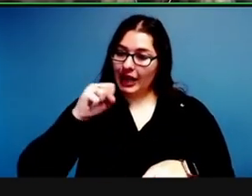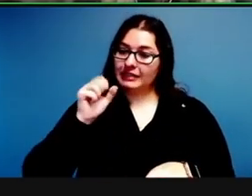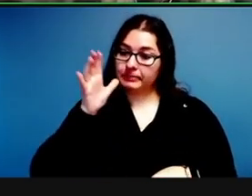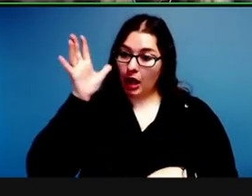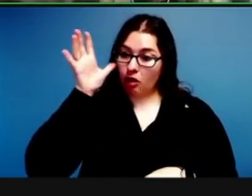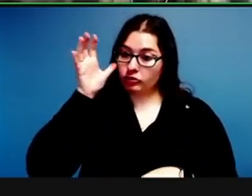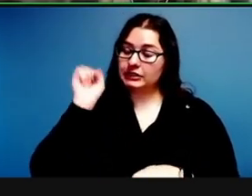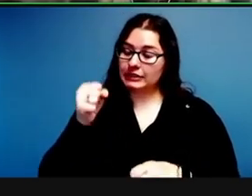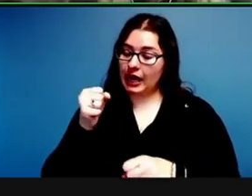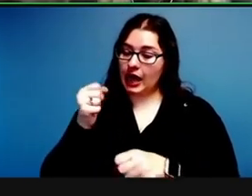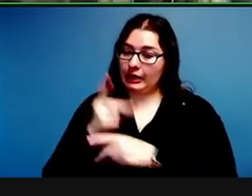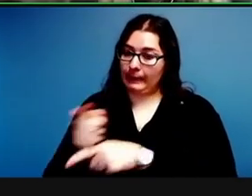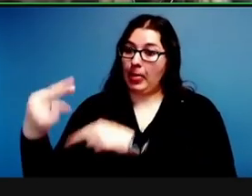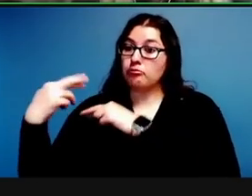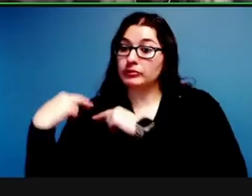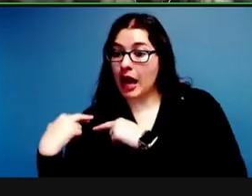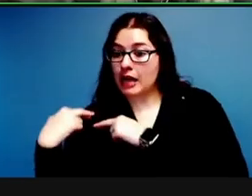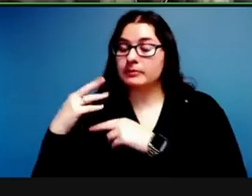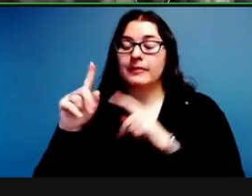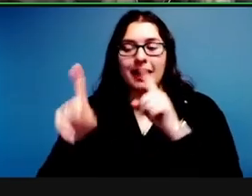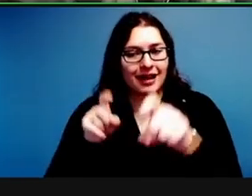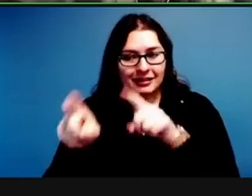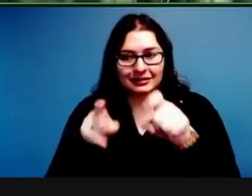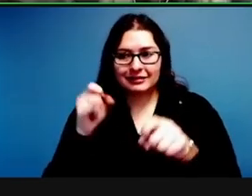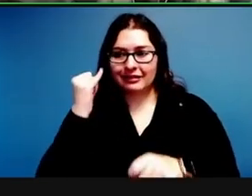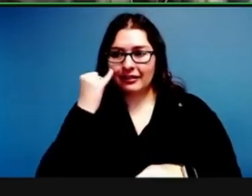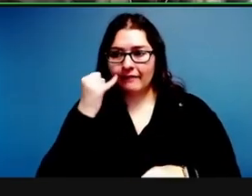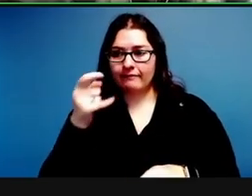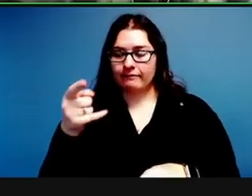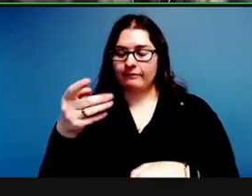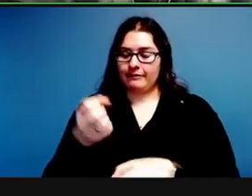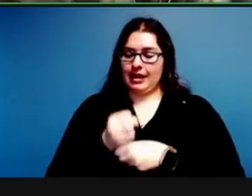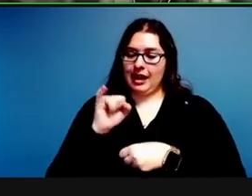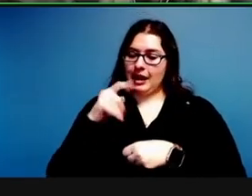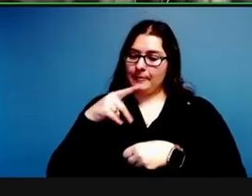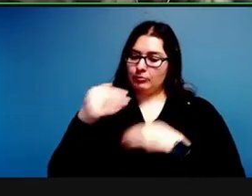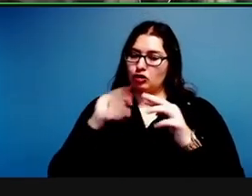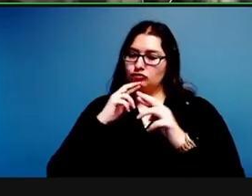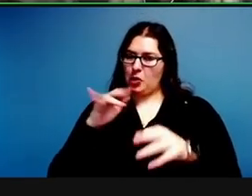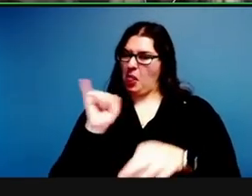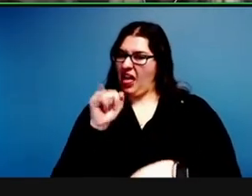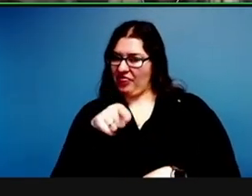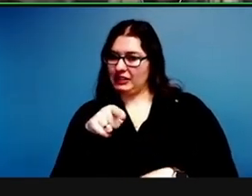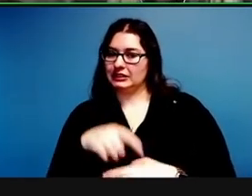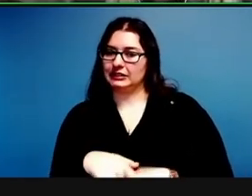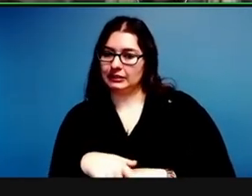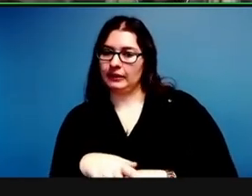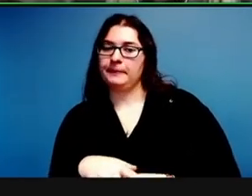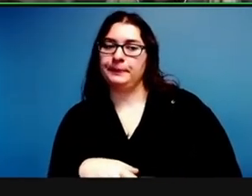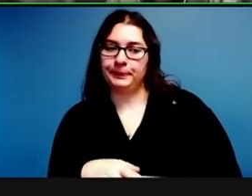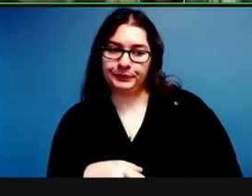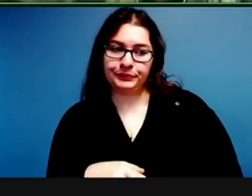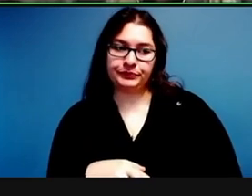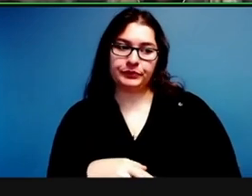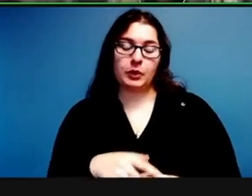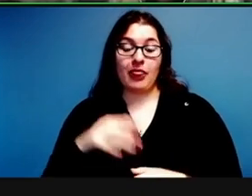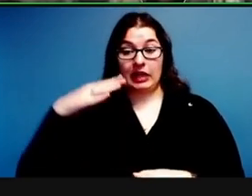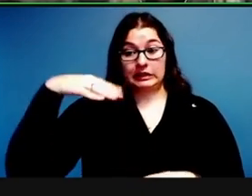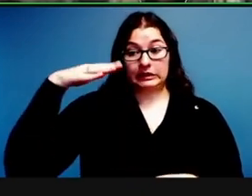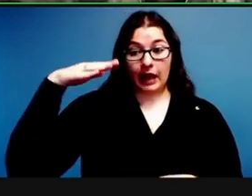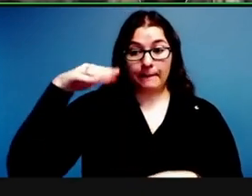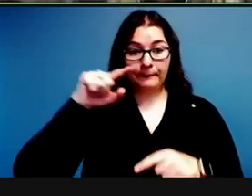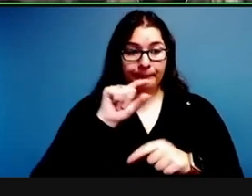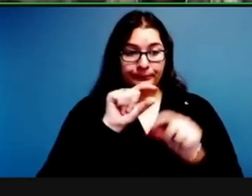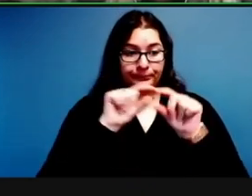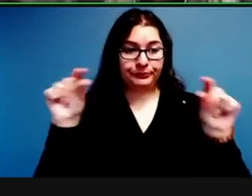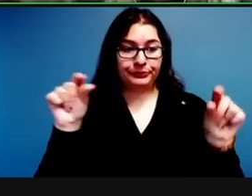hold them accountable by asking questions if we get an IEP progress report like this. So at the top of this progress